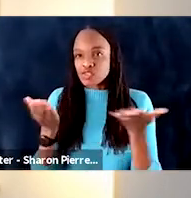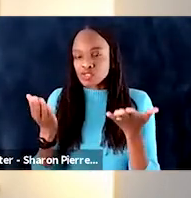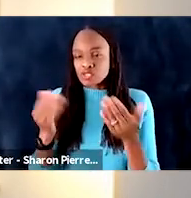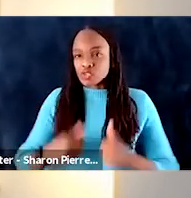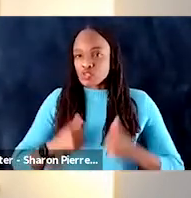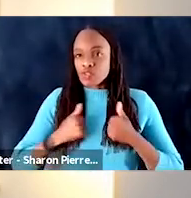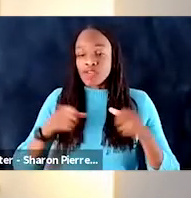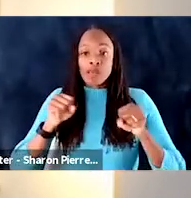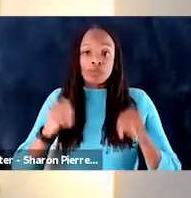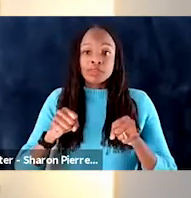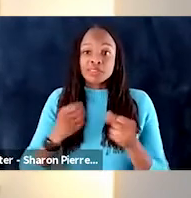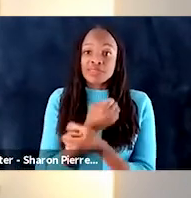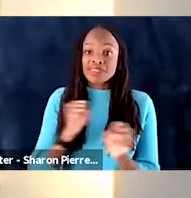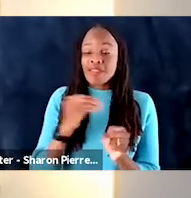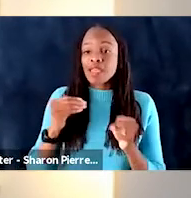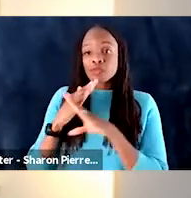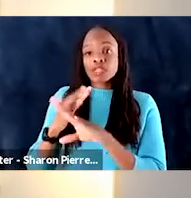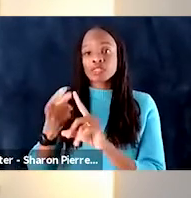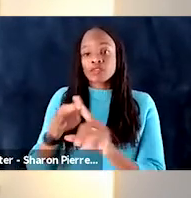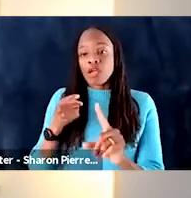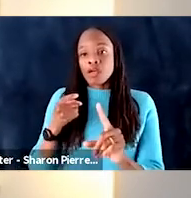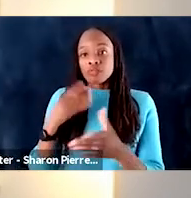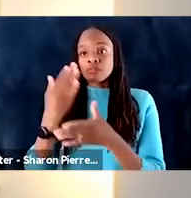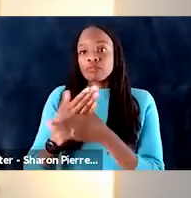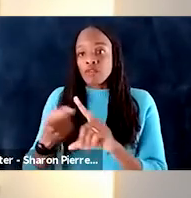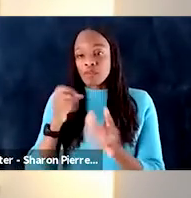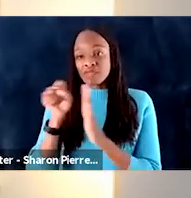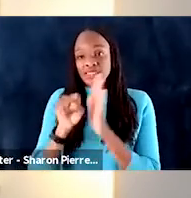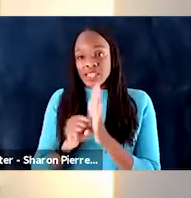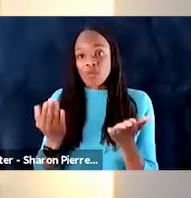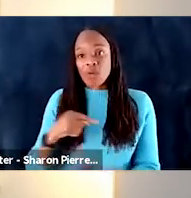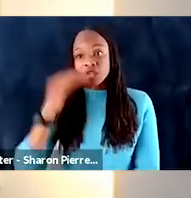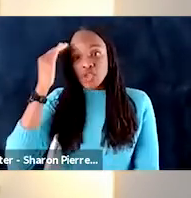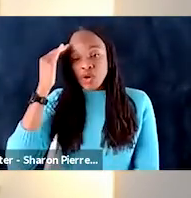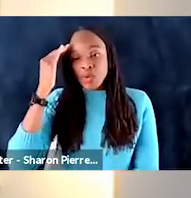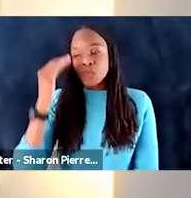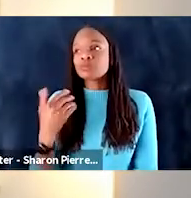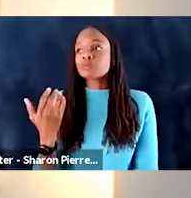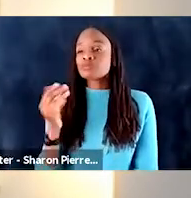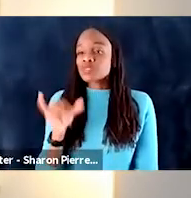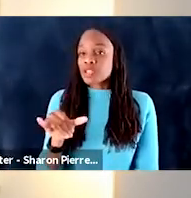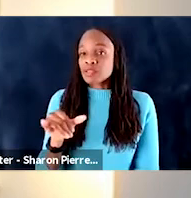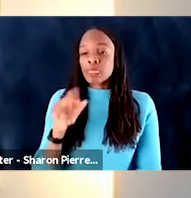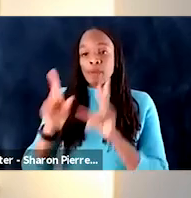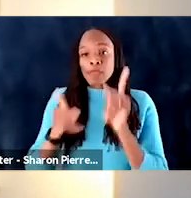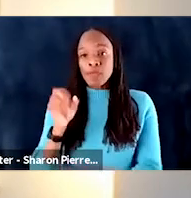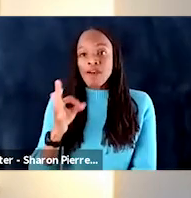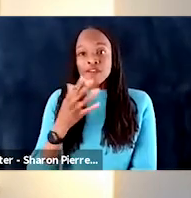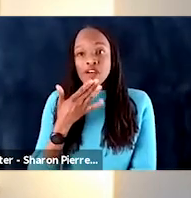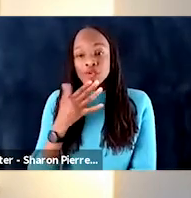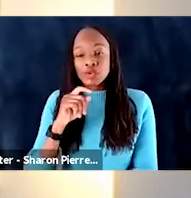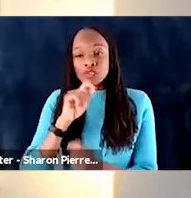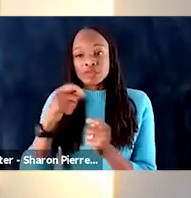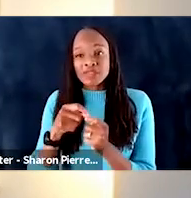ability to be safe and protected from interference from the state. And what we know is that people of color,